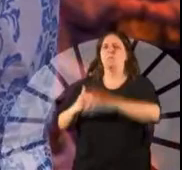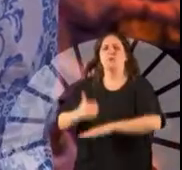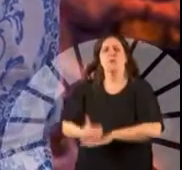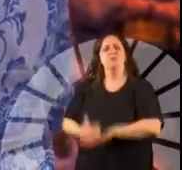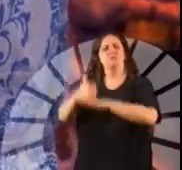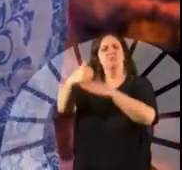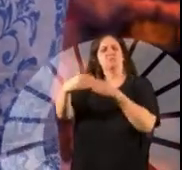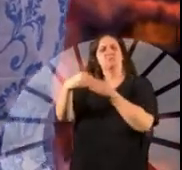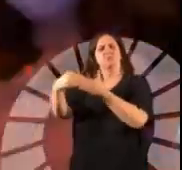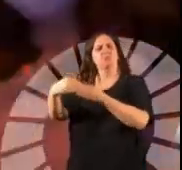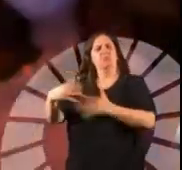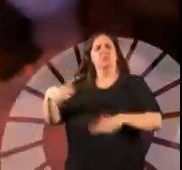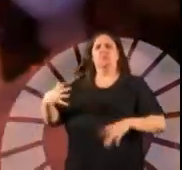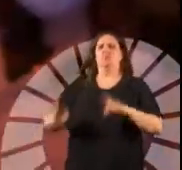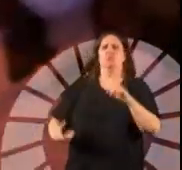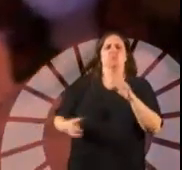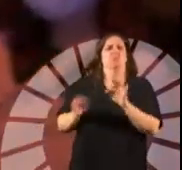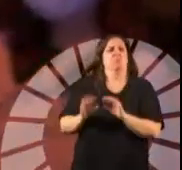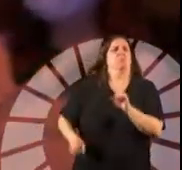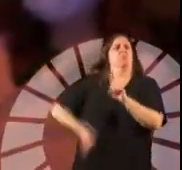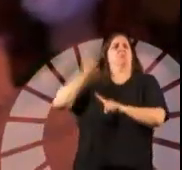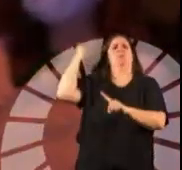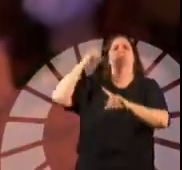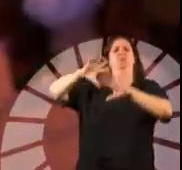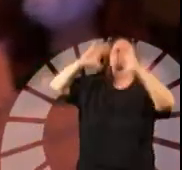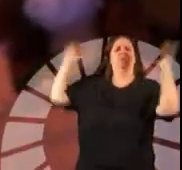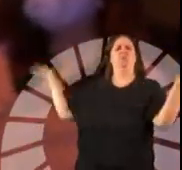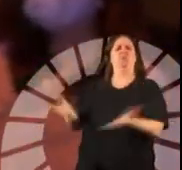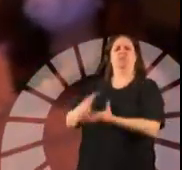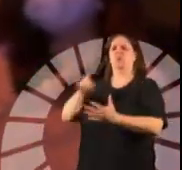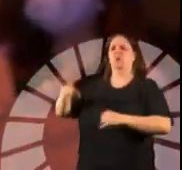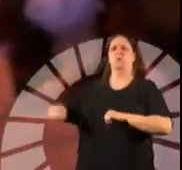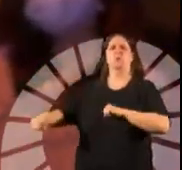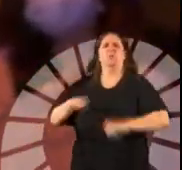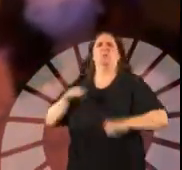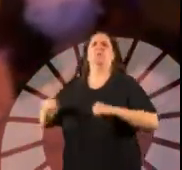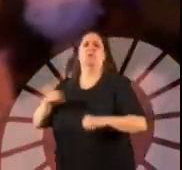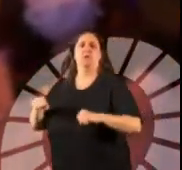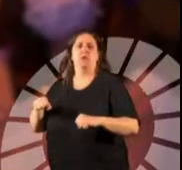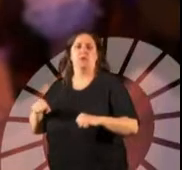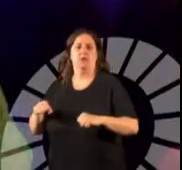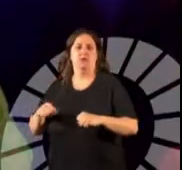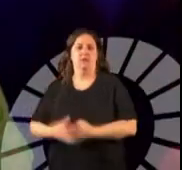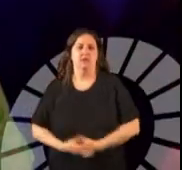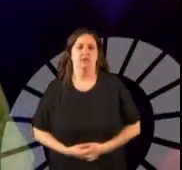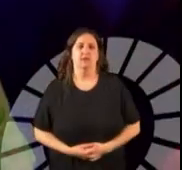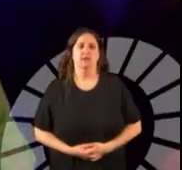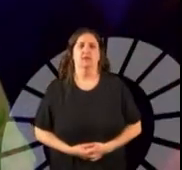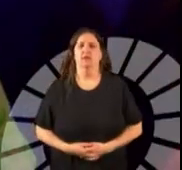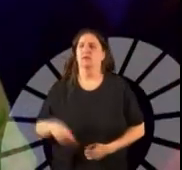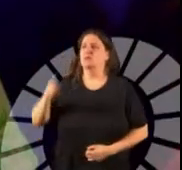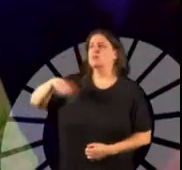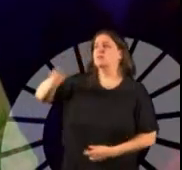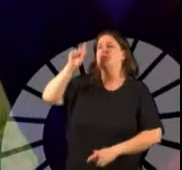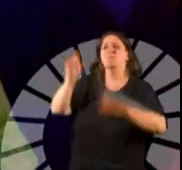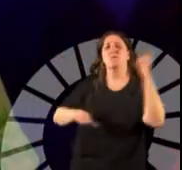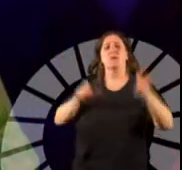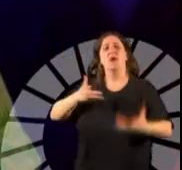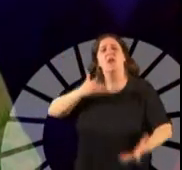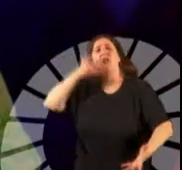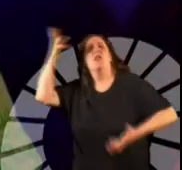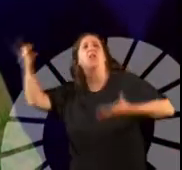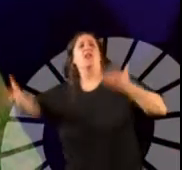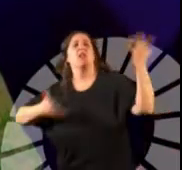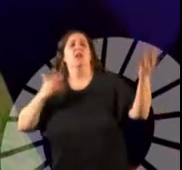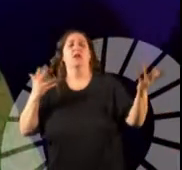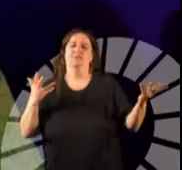act, I don't want this to sound cliche, because I see every single day of my life what girls are